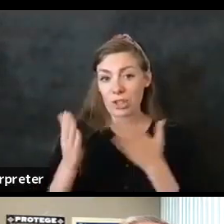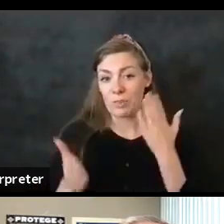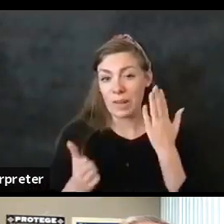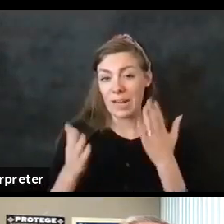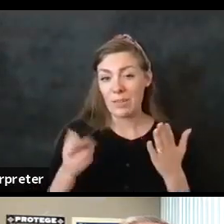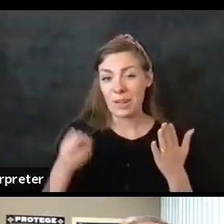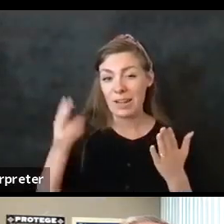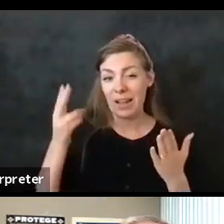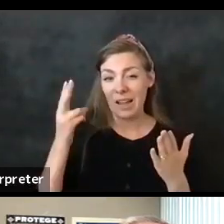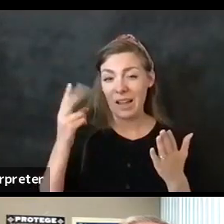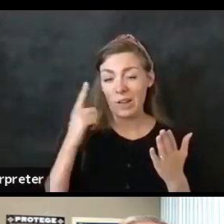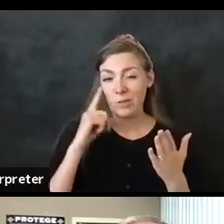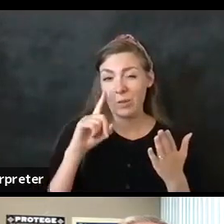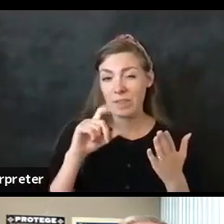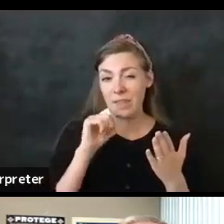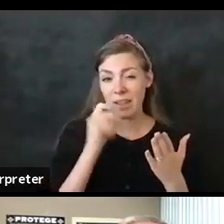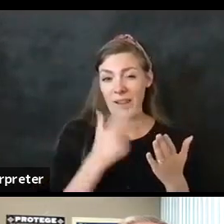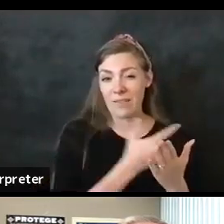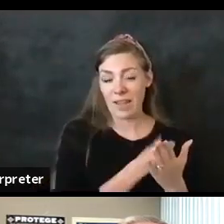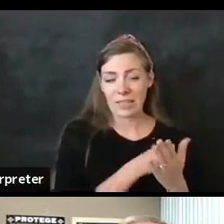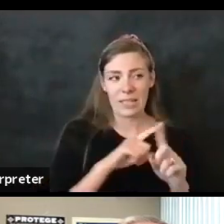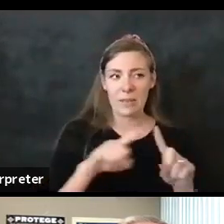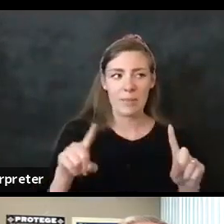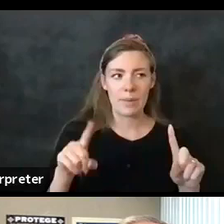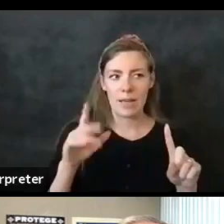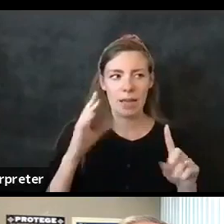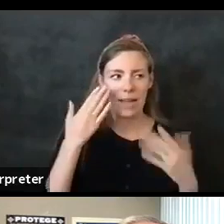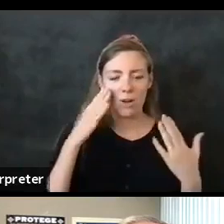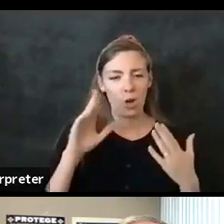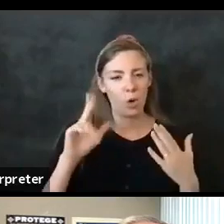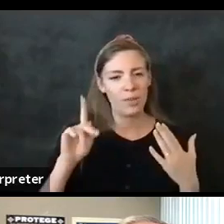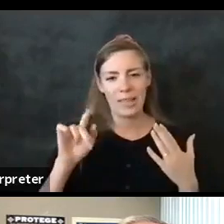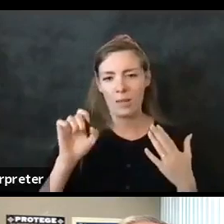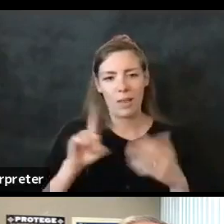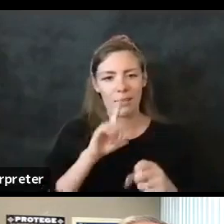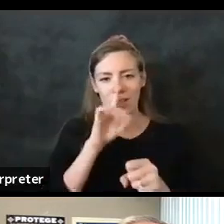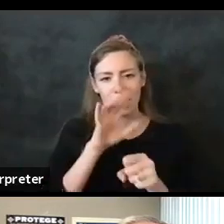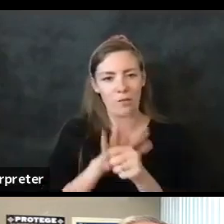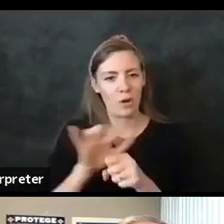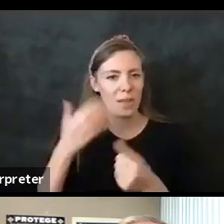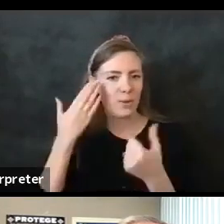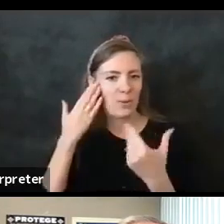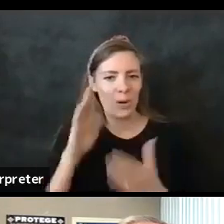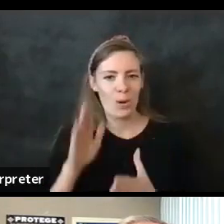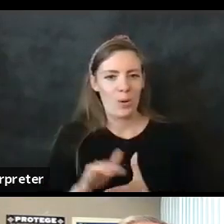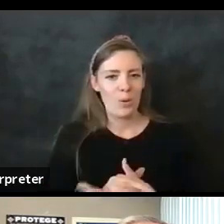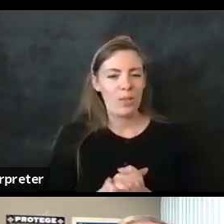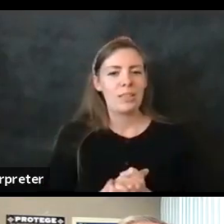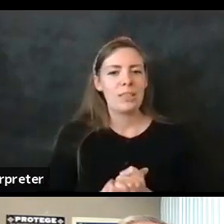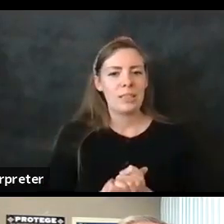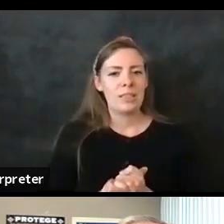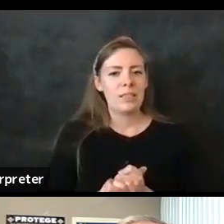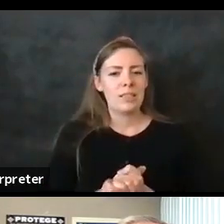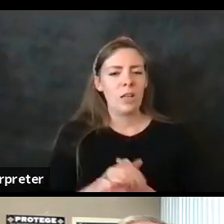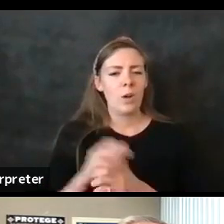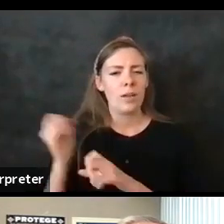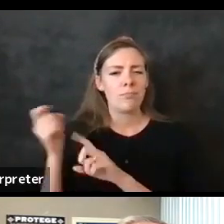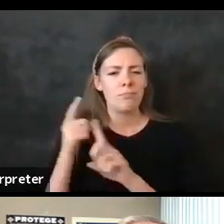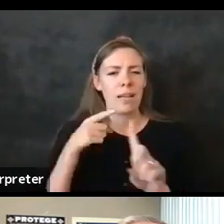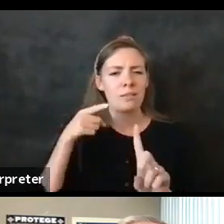even the unvaccinated case rate is now, but I'll need Kate to confirm that for me. Yeah, but I think just to get back to the original